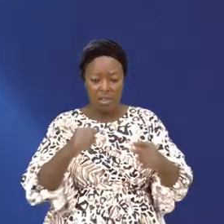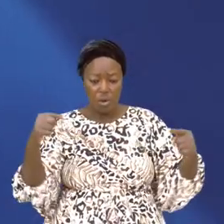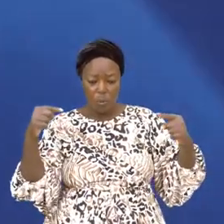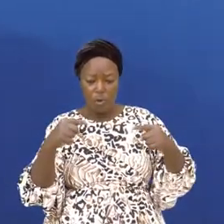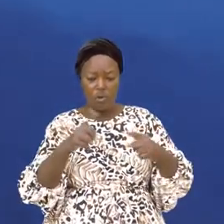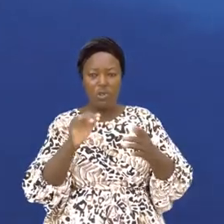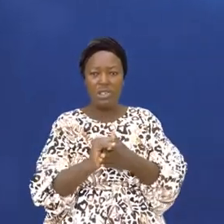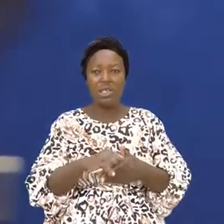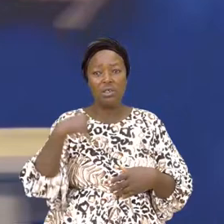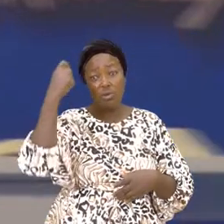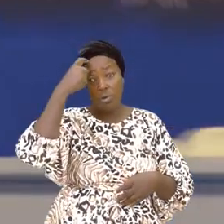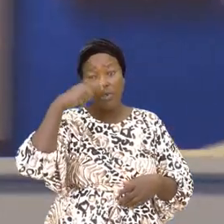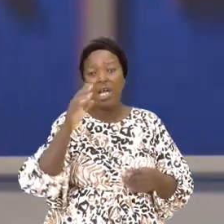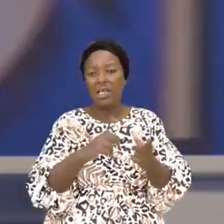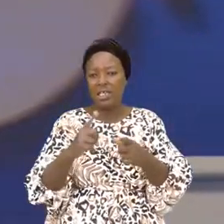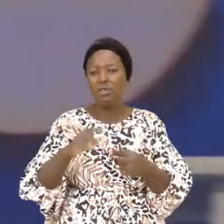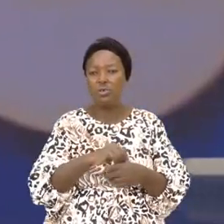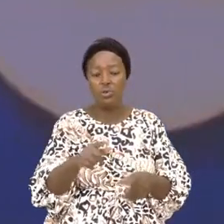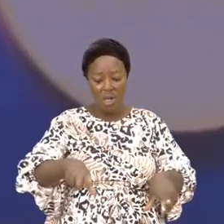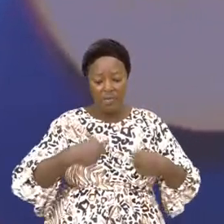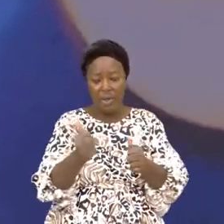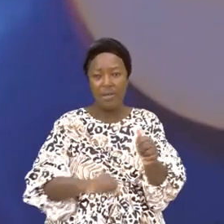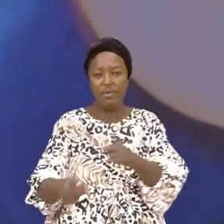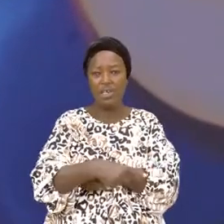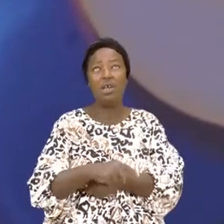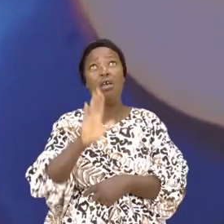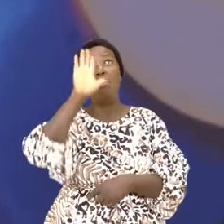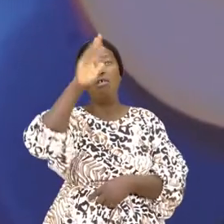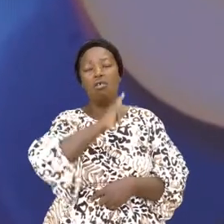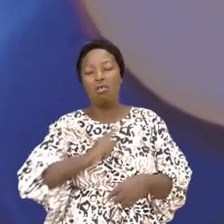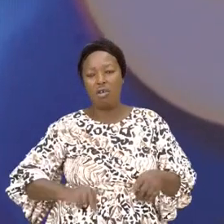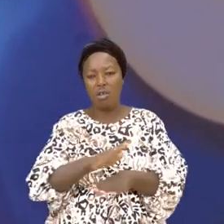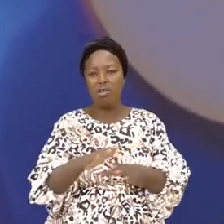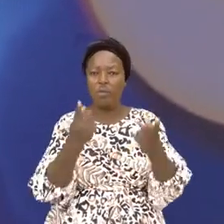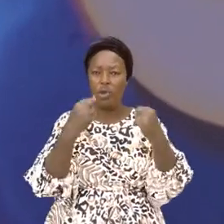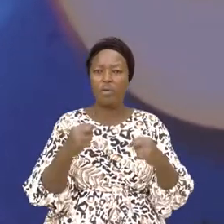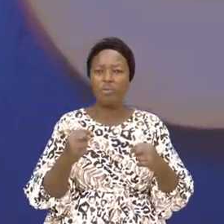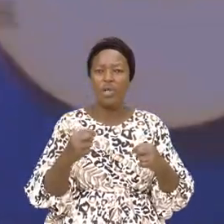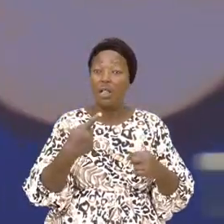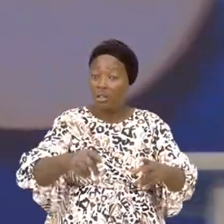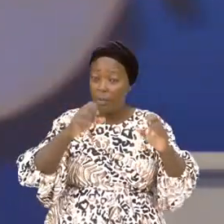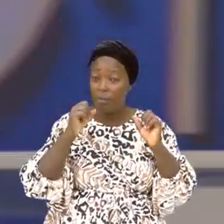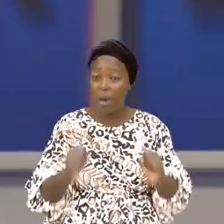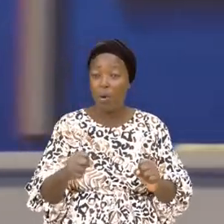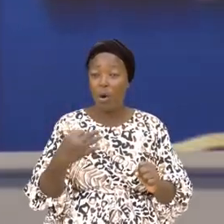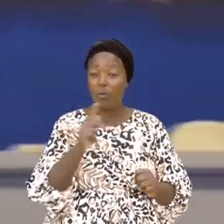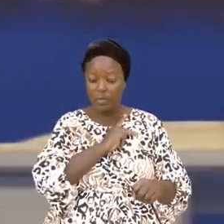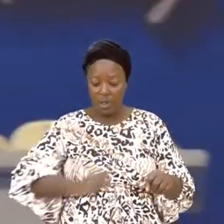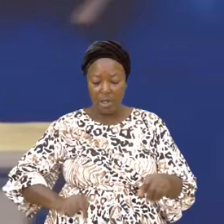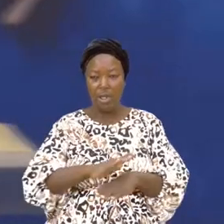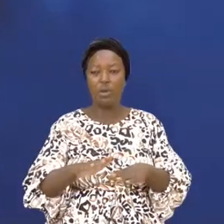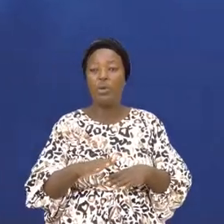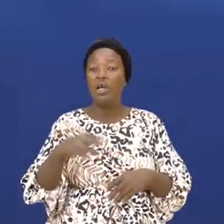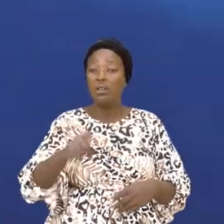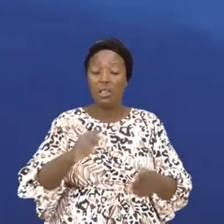government. And you live every day, thy kingdom come. The power of the kingdom,